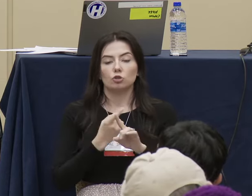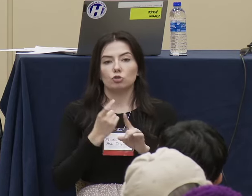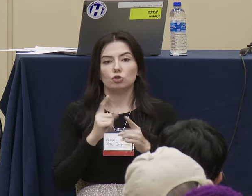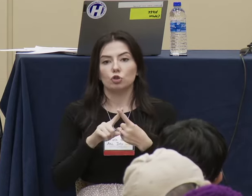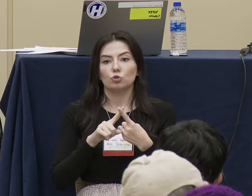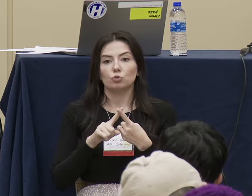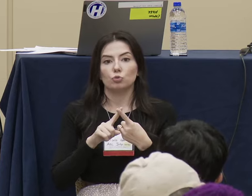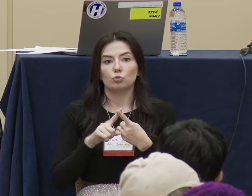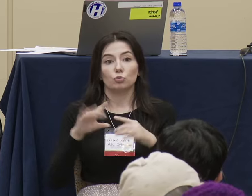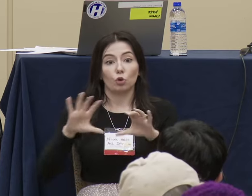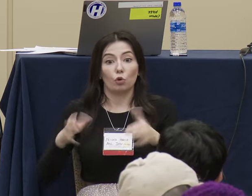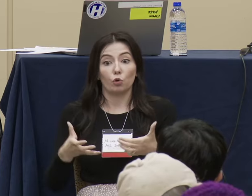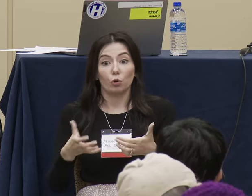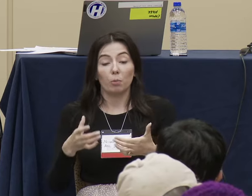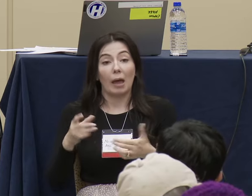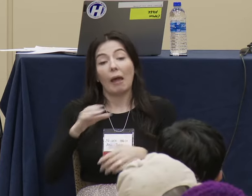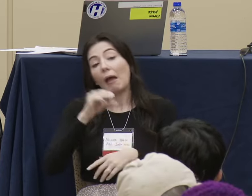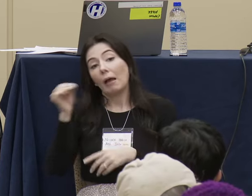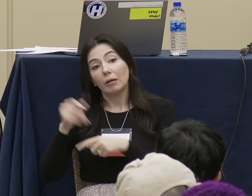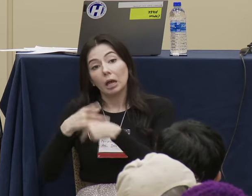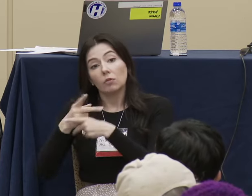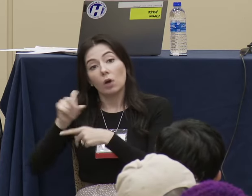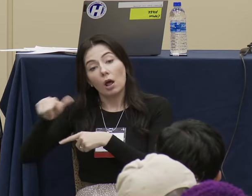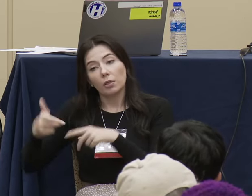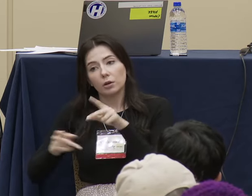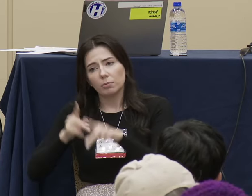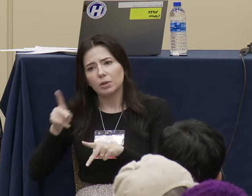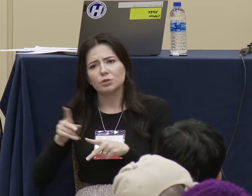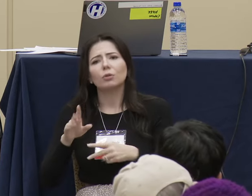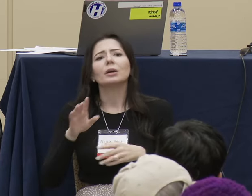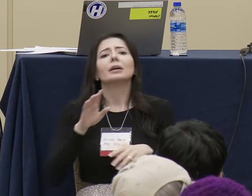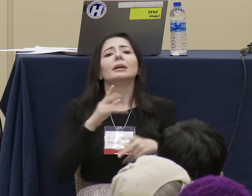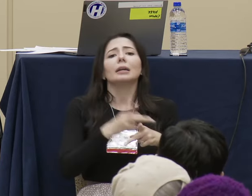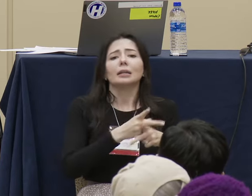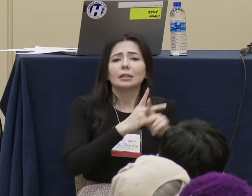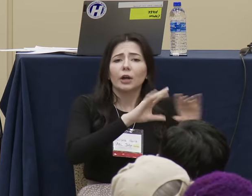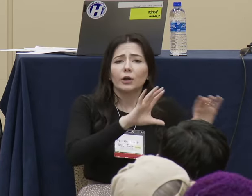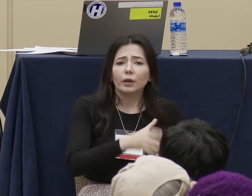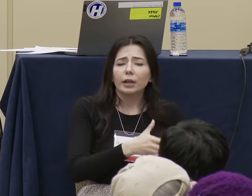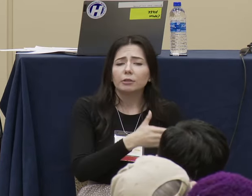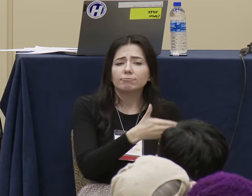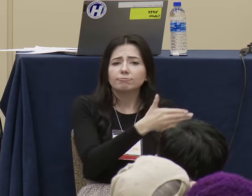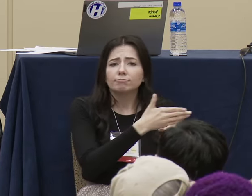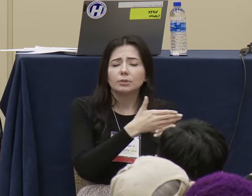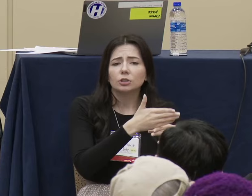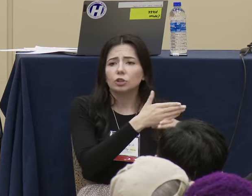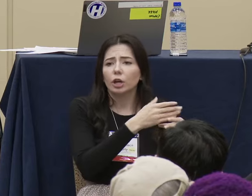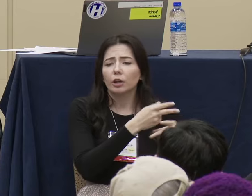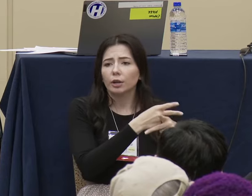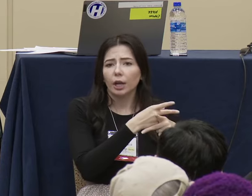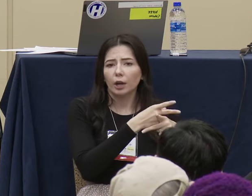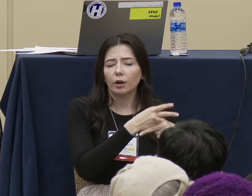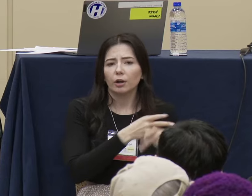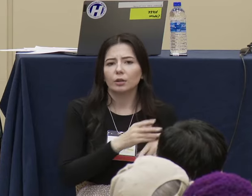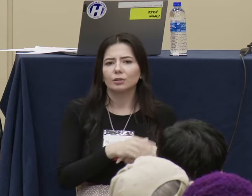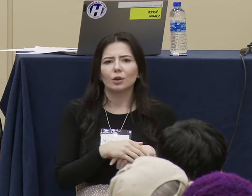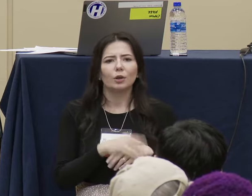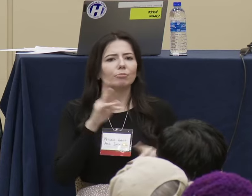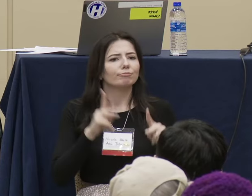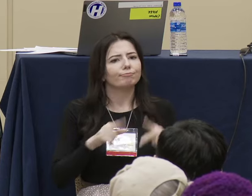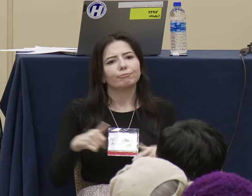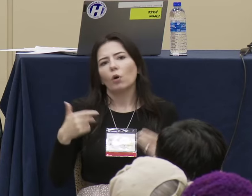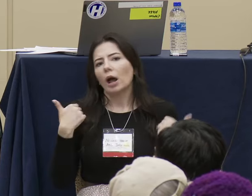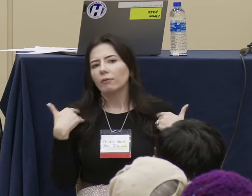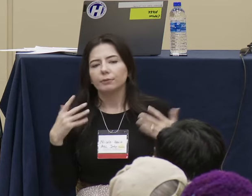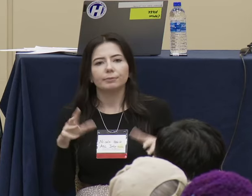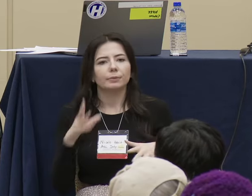other people. And so care collectives are another example. All the networks of people that are, again, in psychosis or in crisis